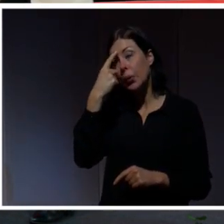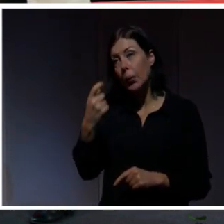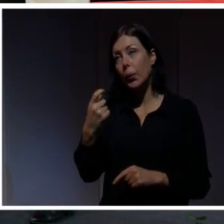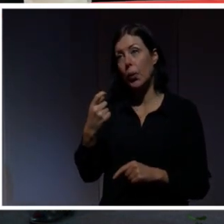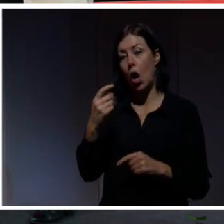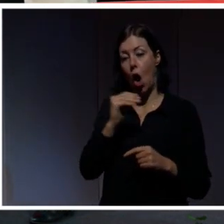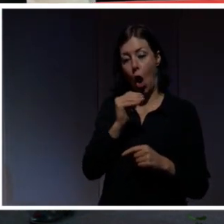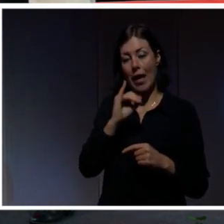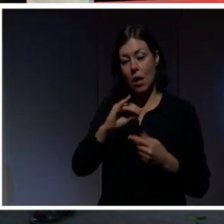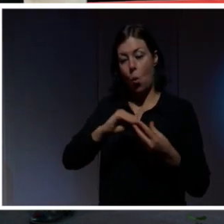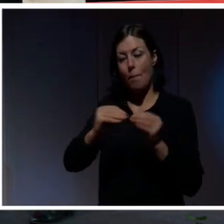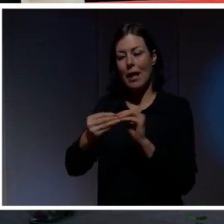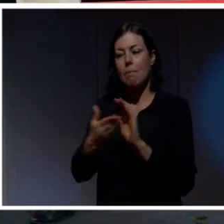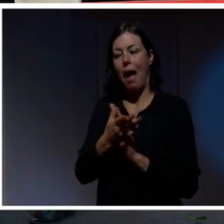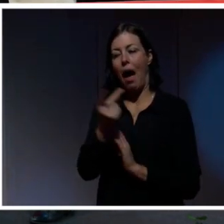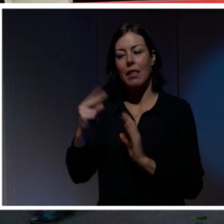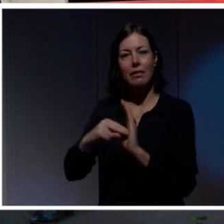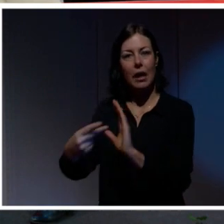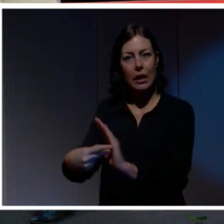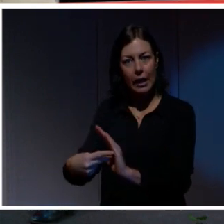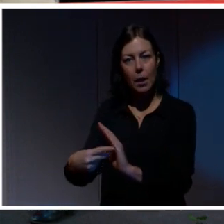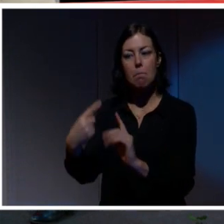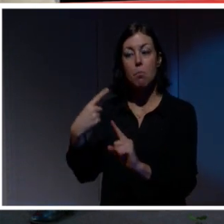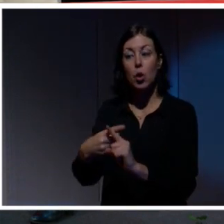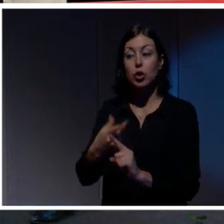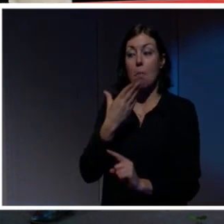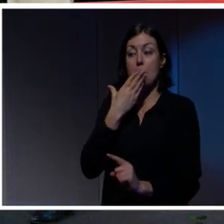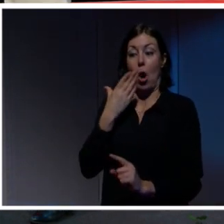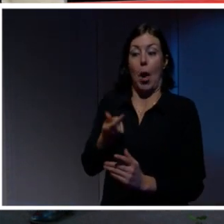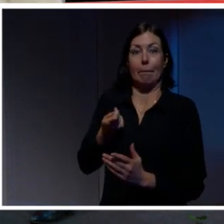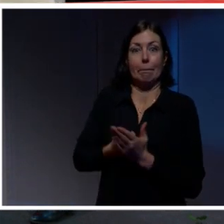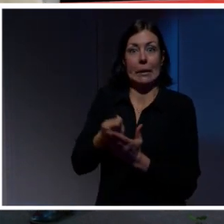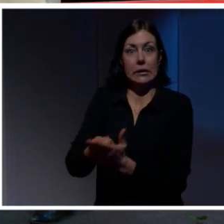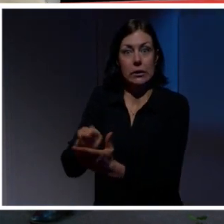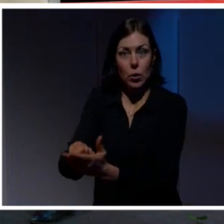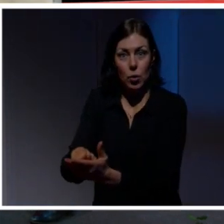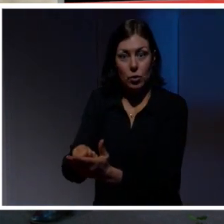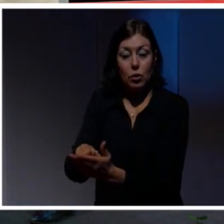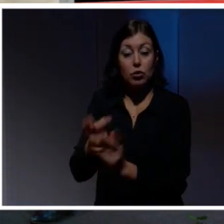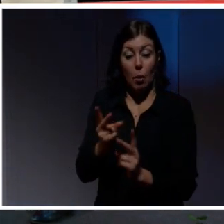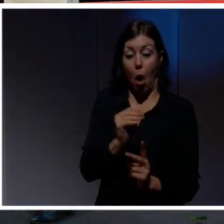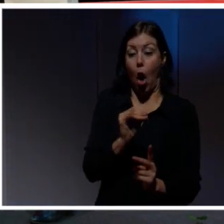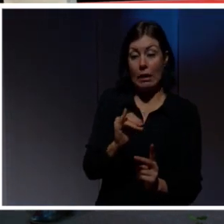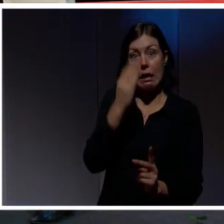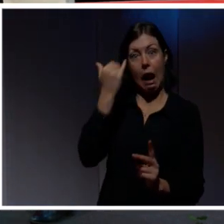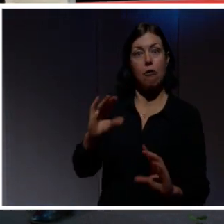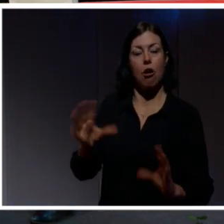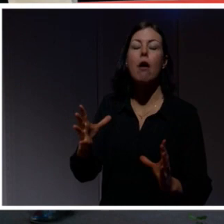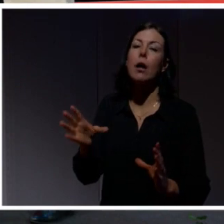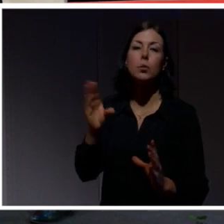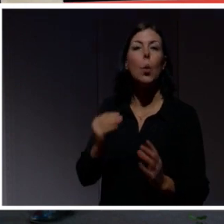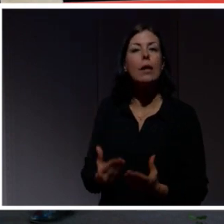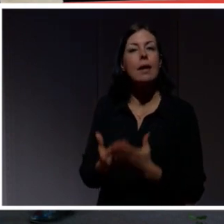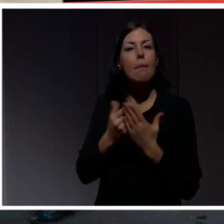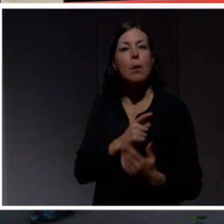combined maybe with other technologies and good decisions, so AI is a decision support, this could help. But